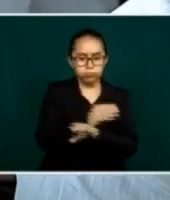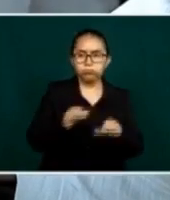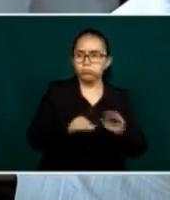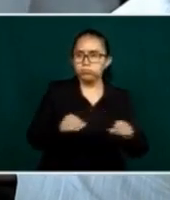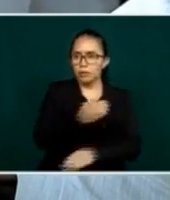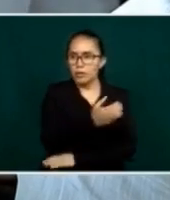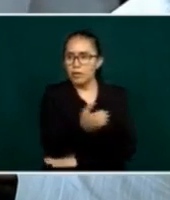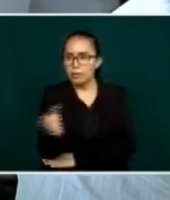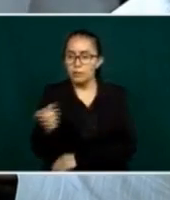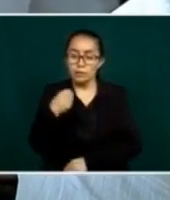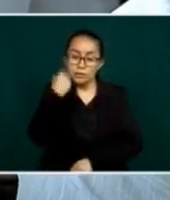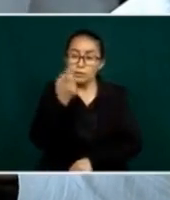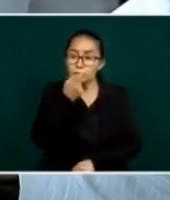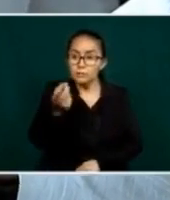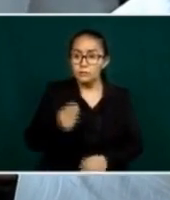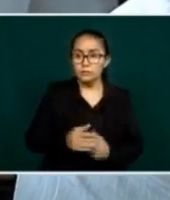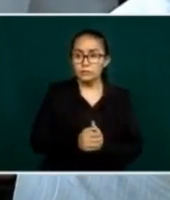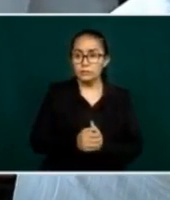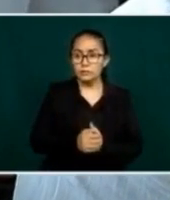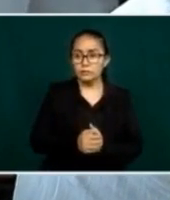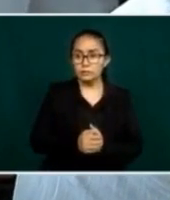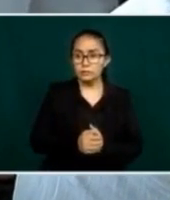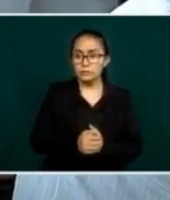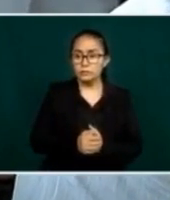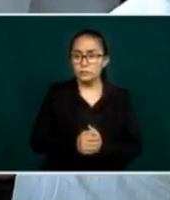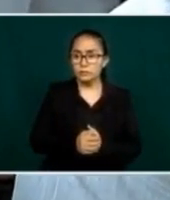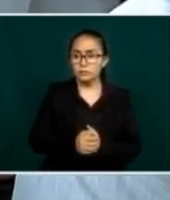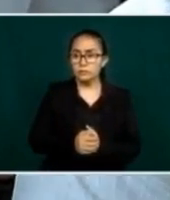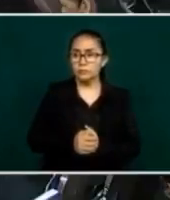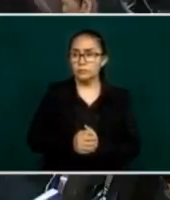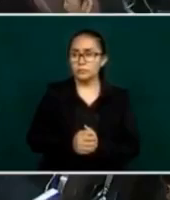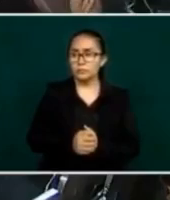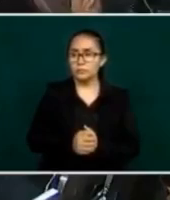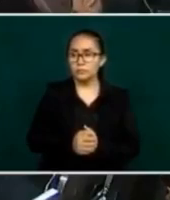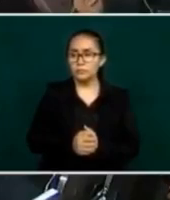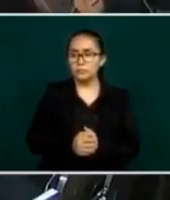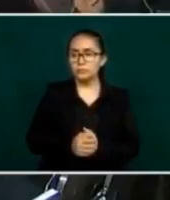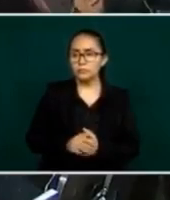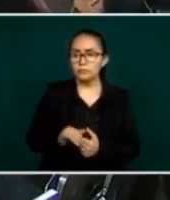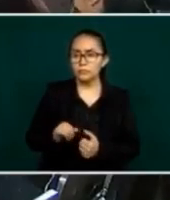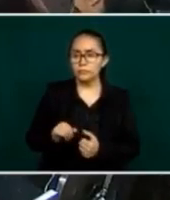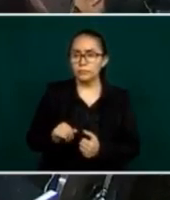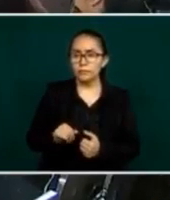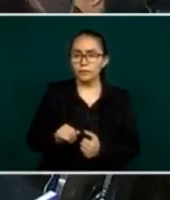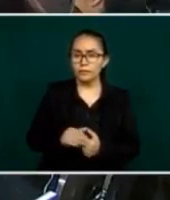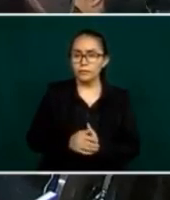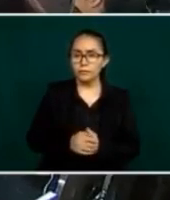Can you help and answer this?